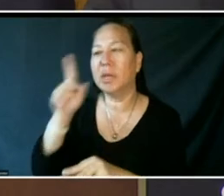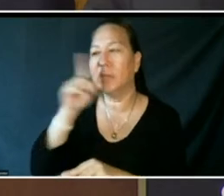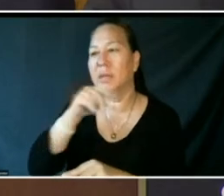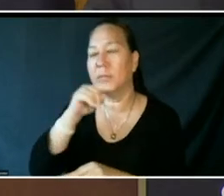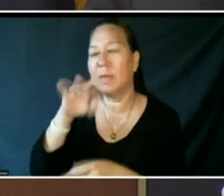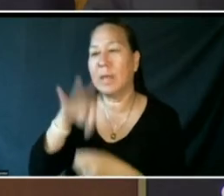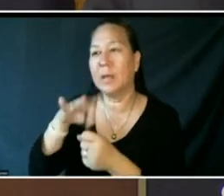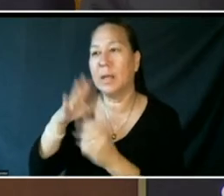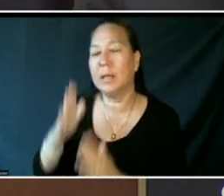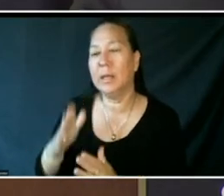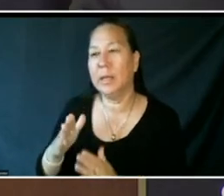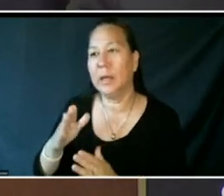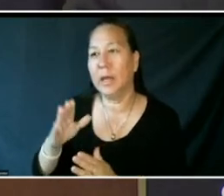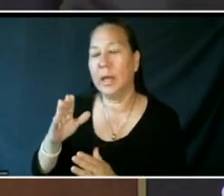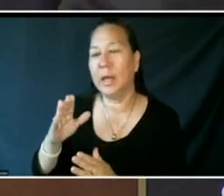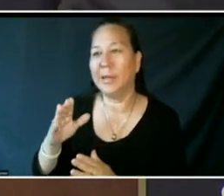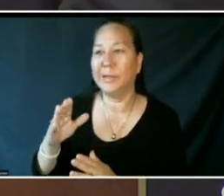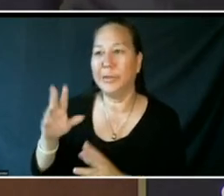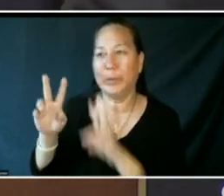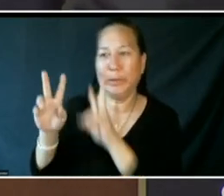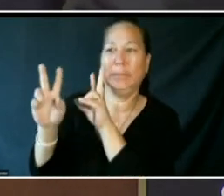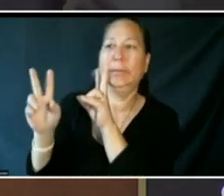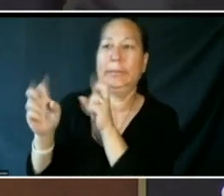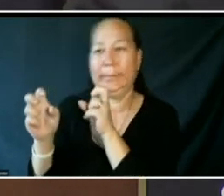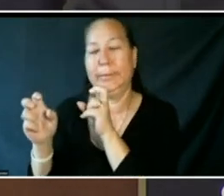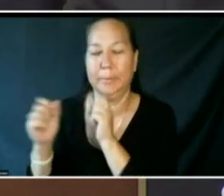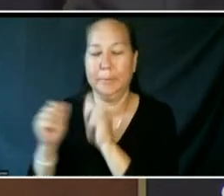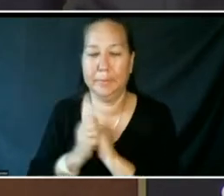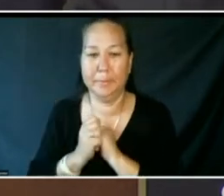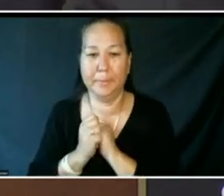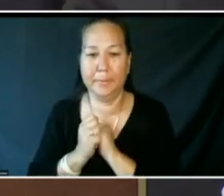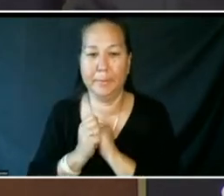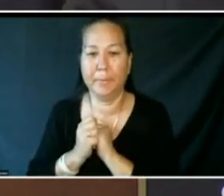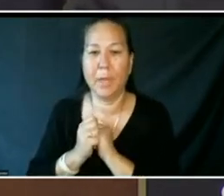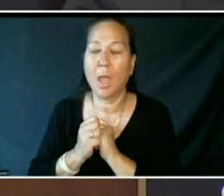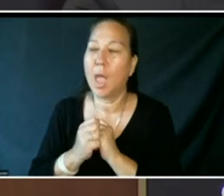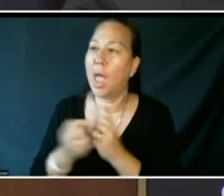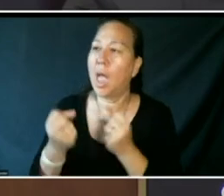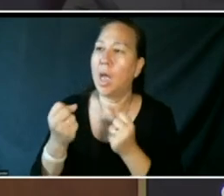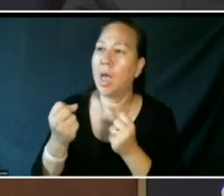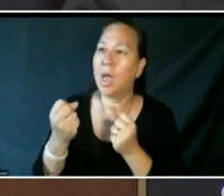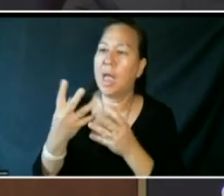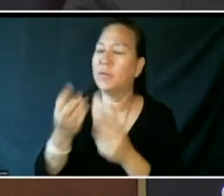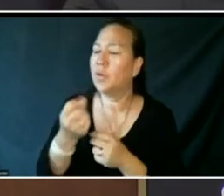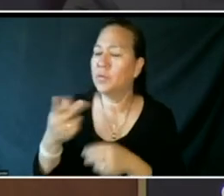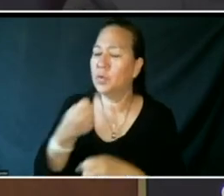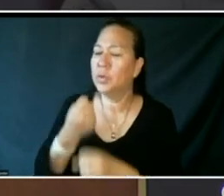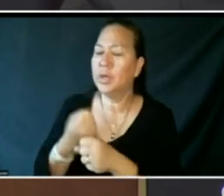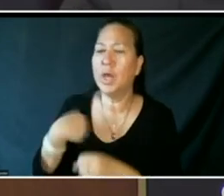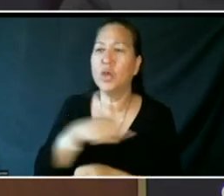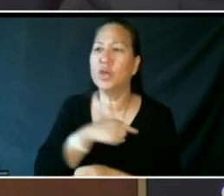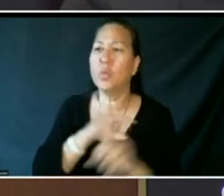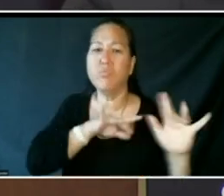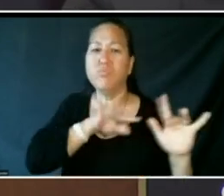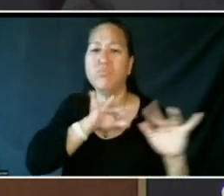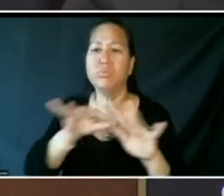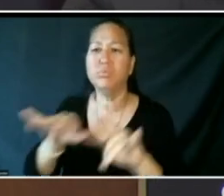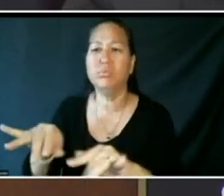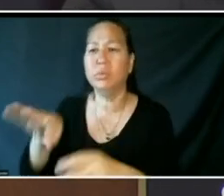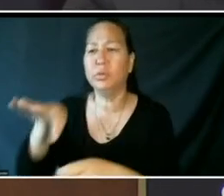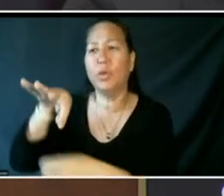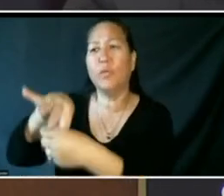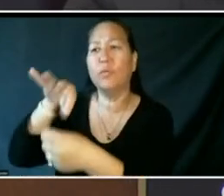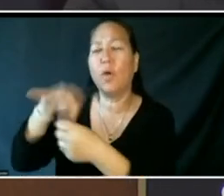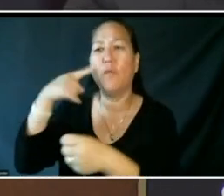4 years, citizens from all over the United States go to the polls to elect their president. Under our Constitution, when we cast our votes for president, we are